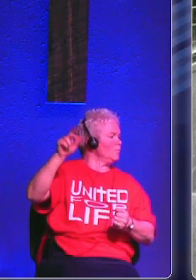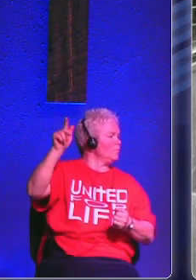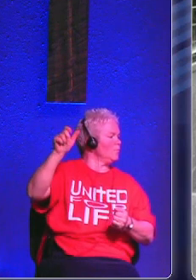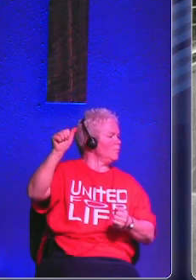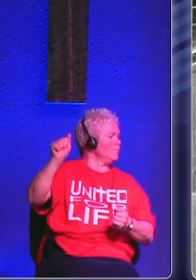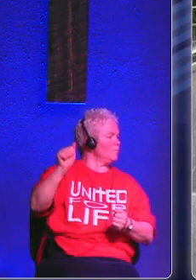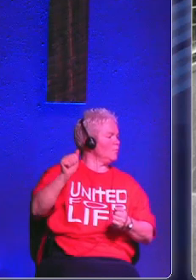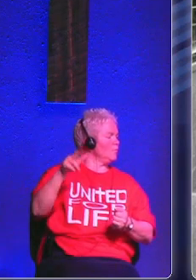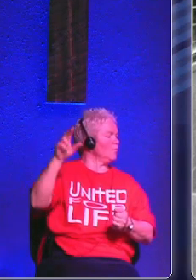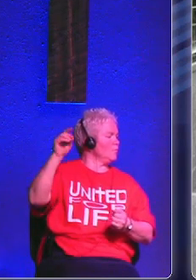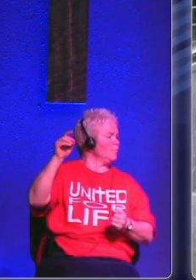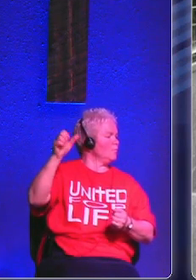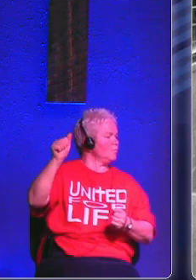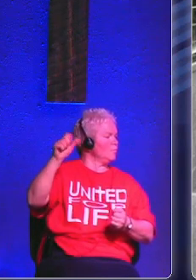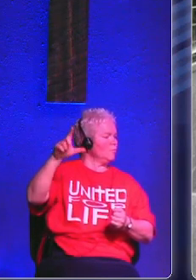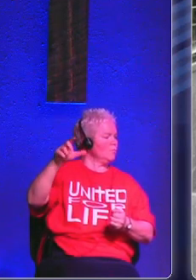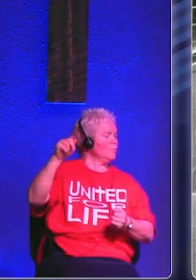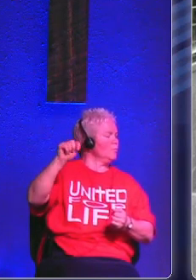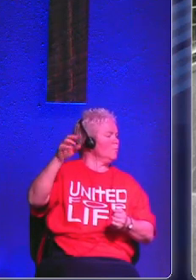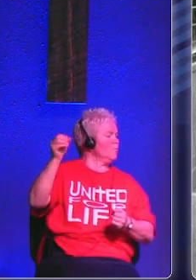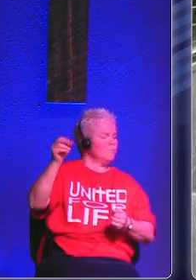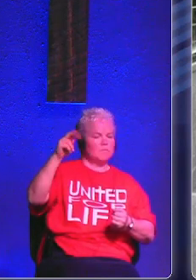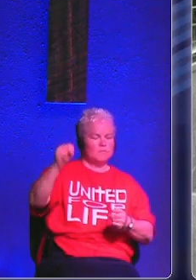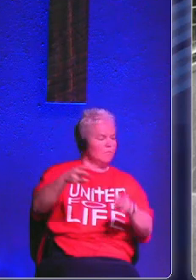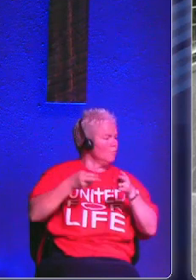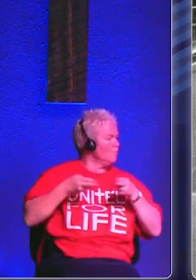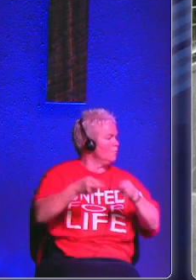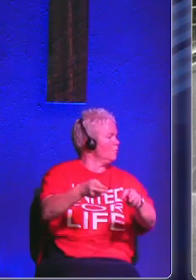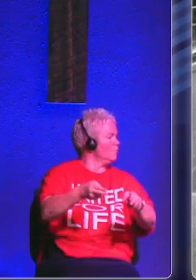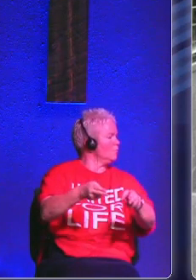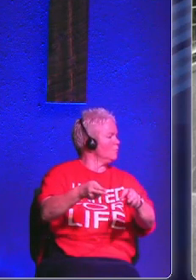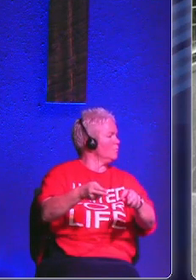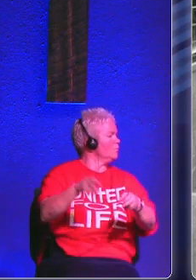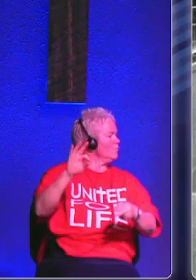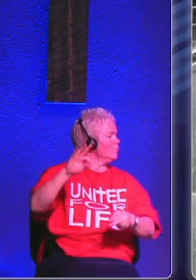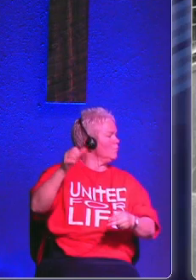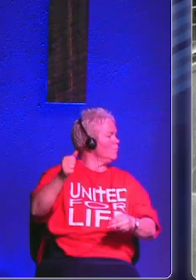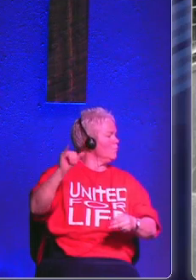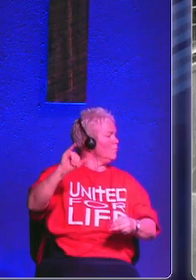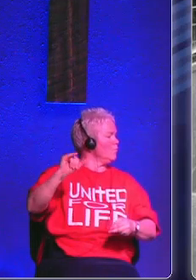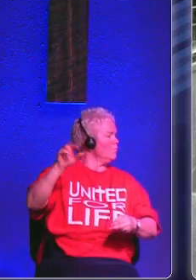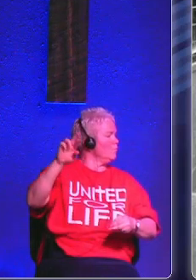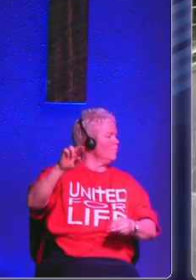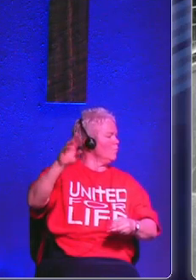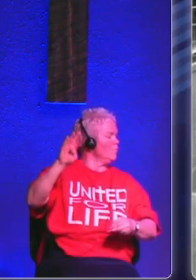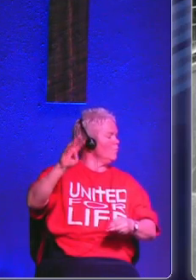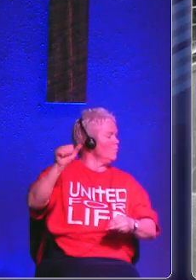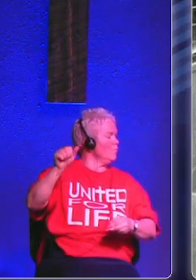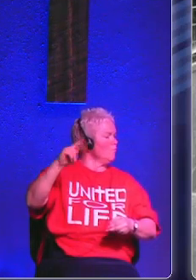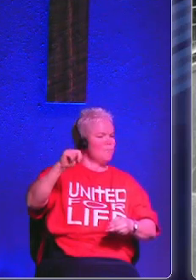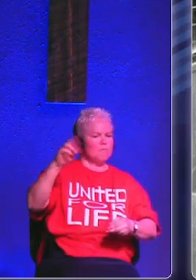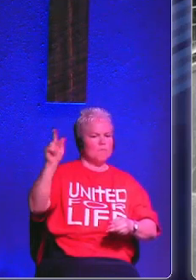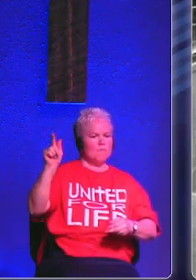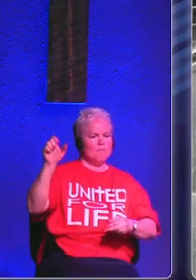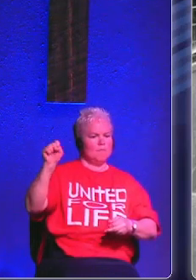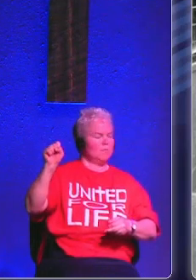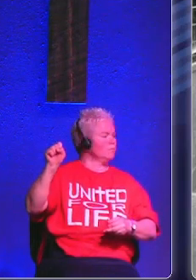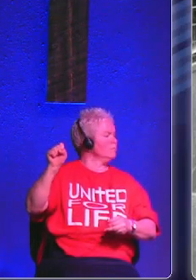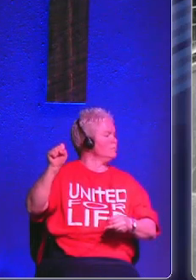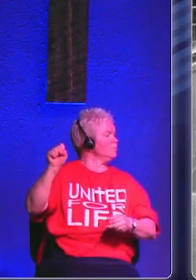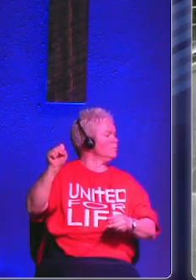the Dalton Highway, it is the only road from Fairbanks all the way up to Dead Horse, which is on the